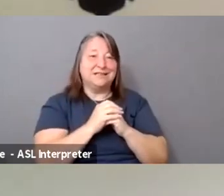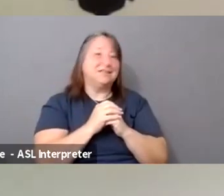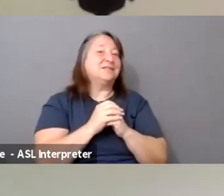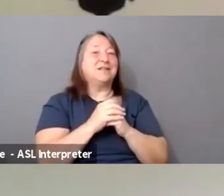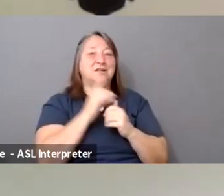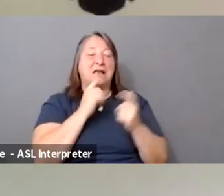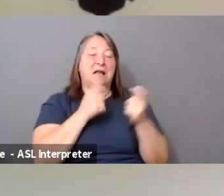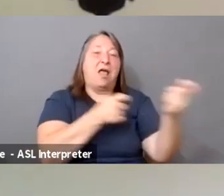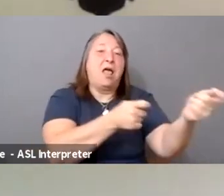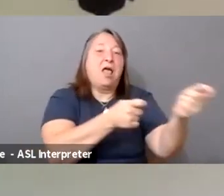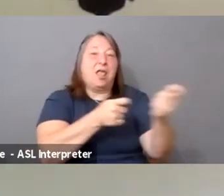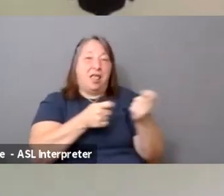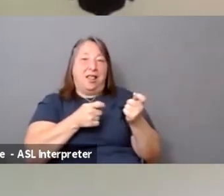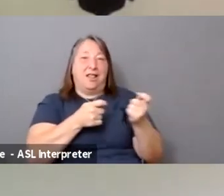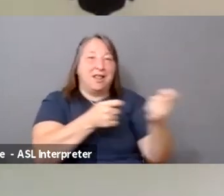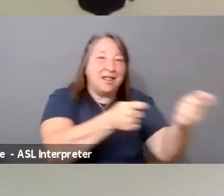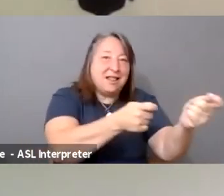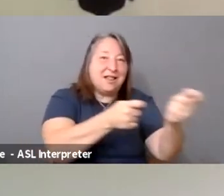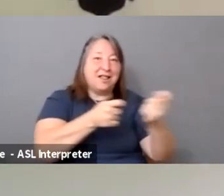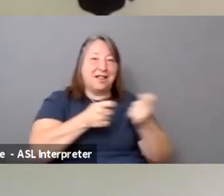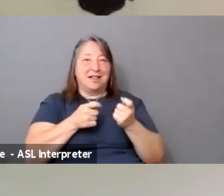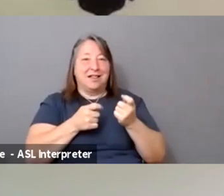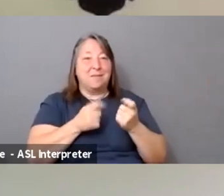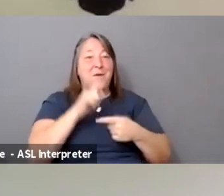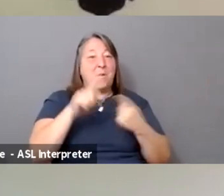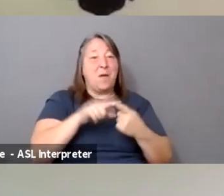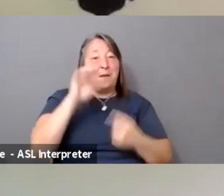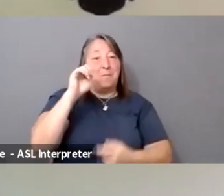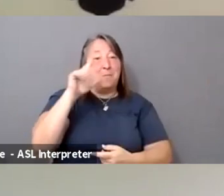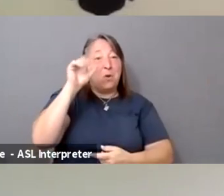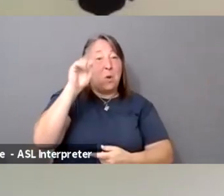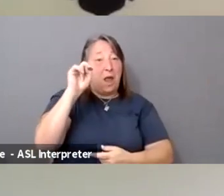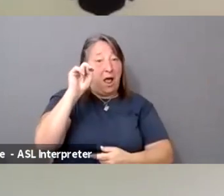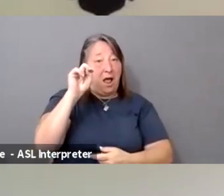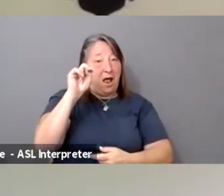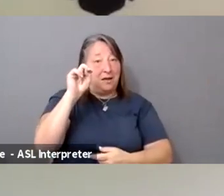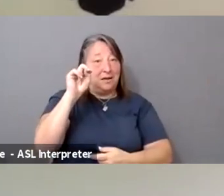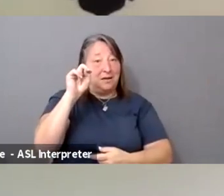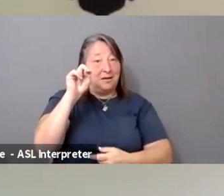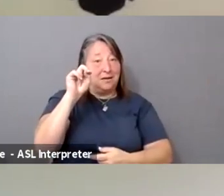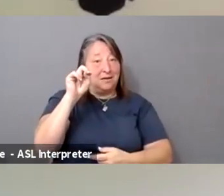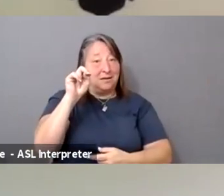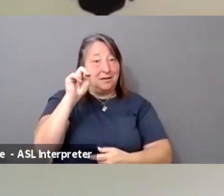push-pull. But when Mulan came around,